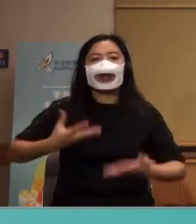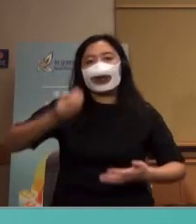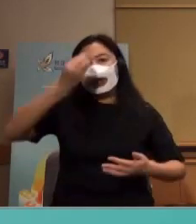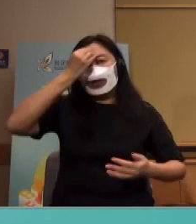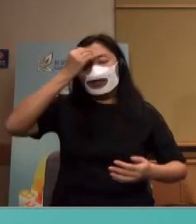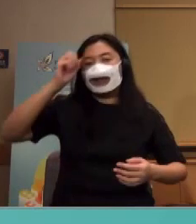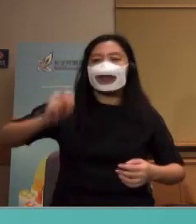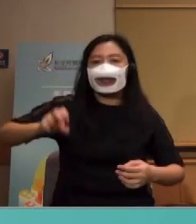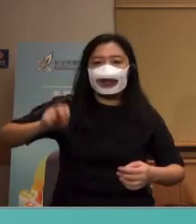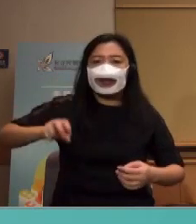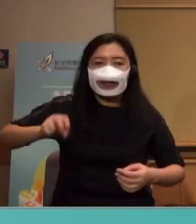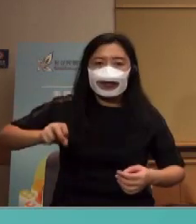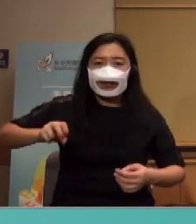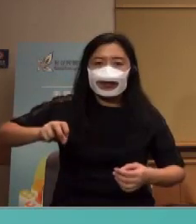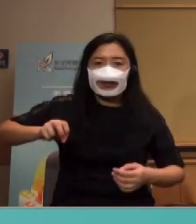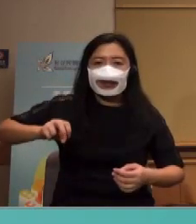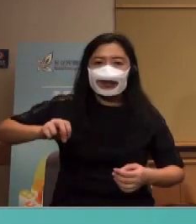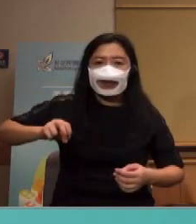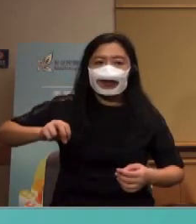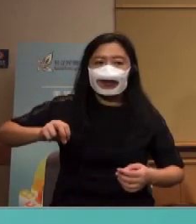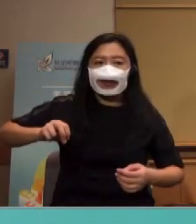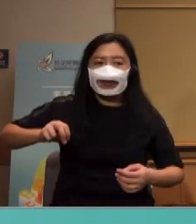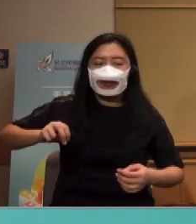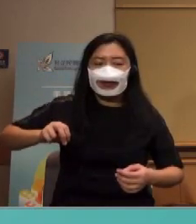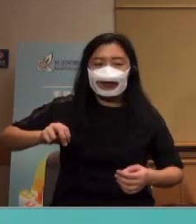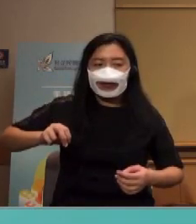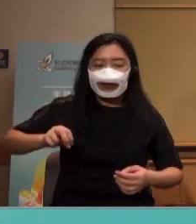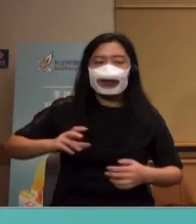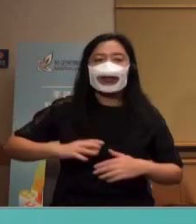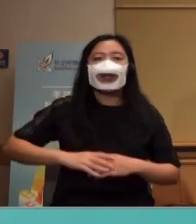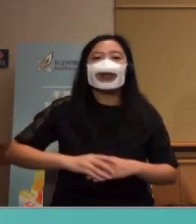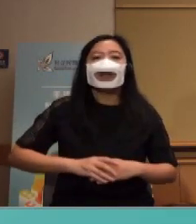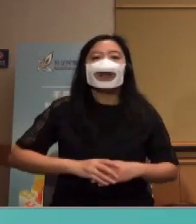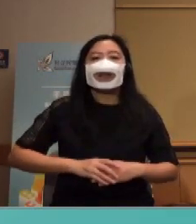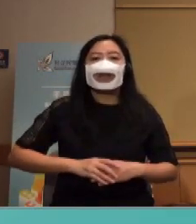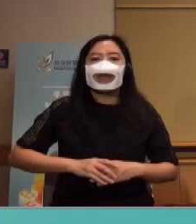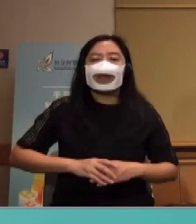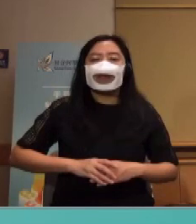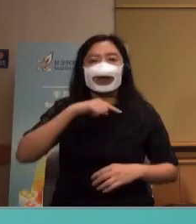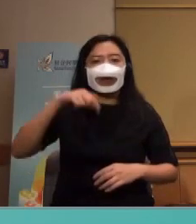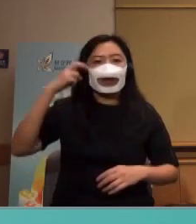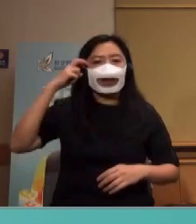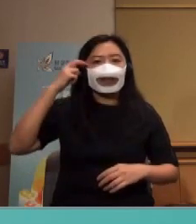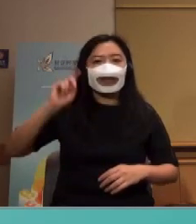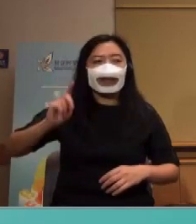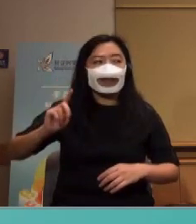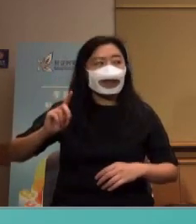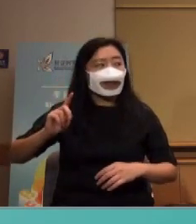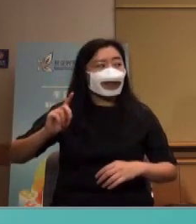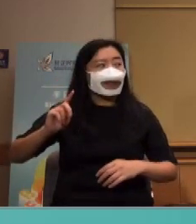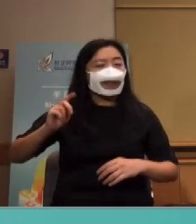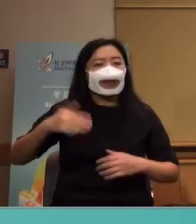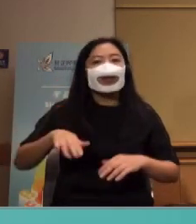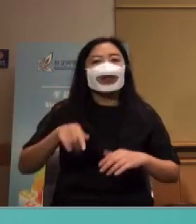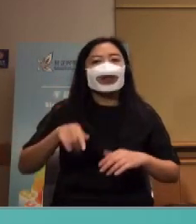innovative, and we have a thinking like we want to demonstrate to the NGO or the social level